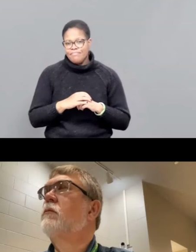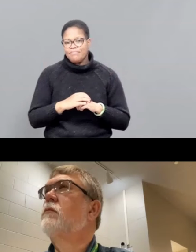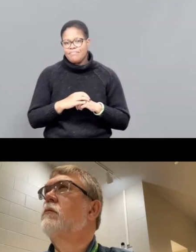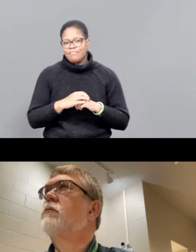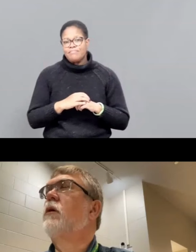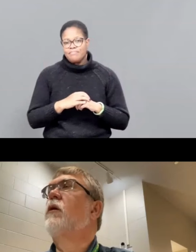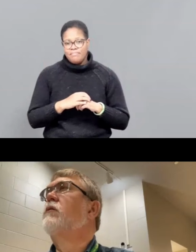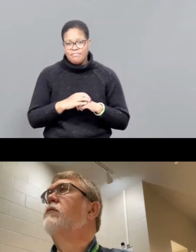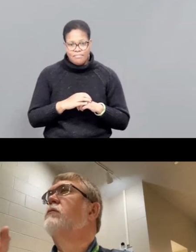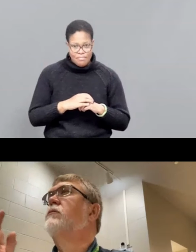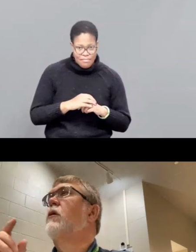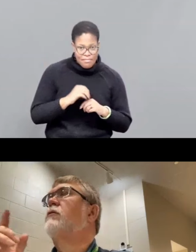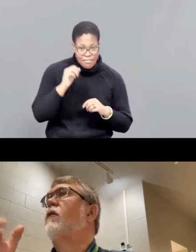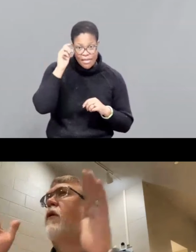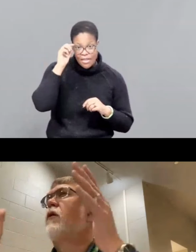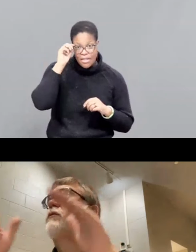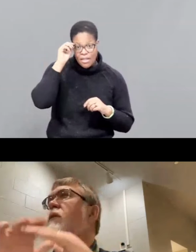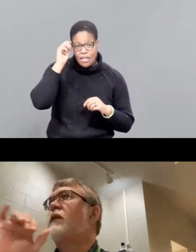Great.